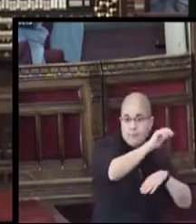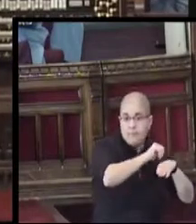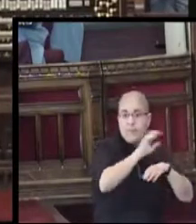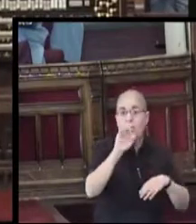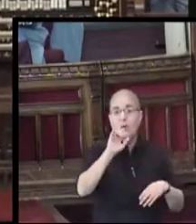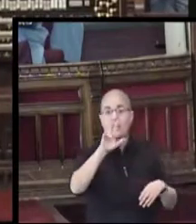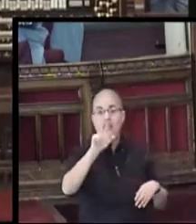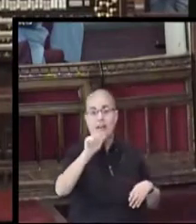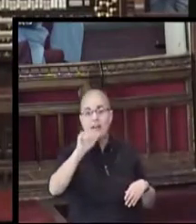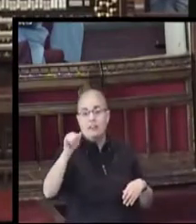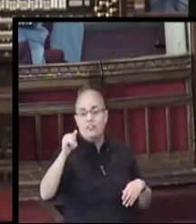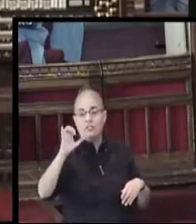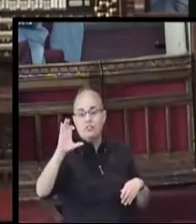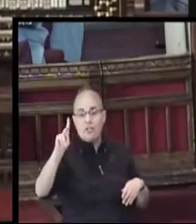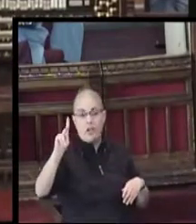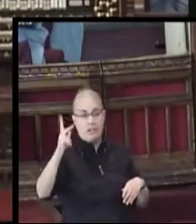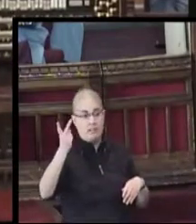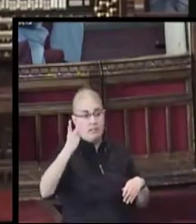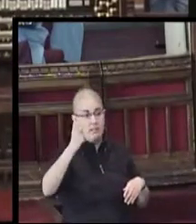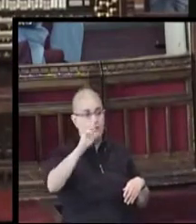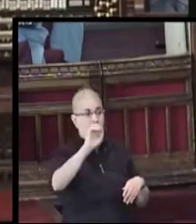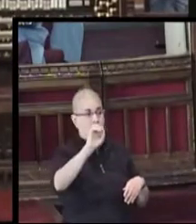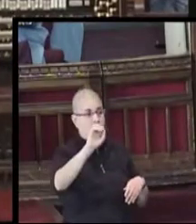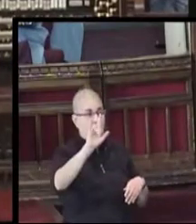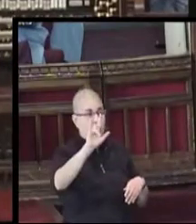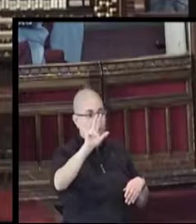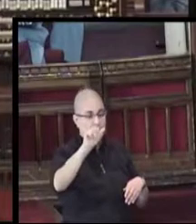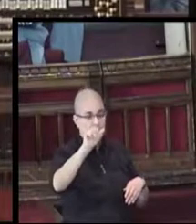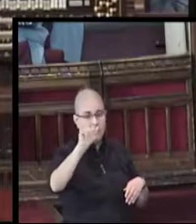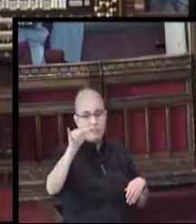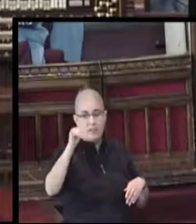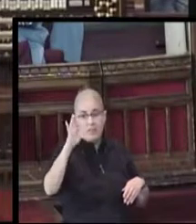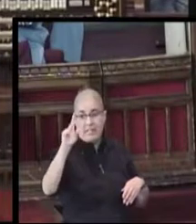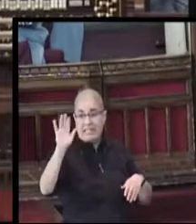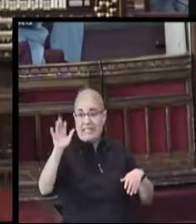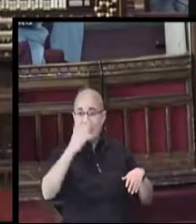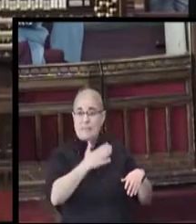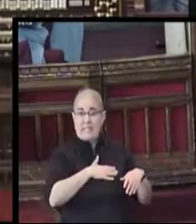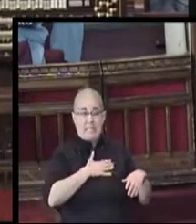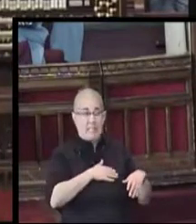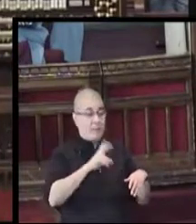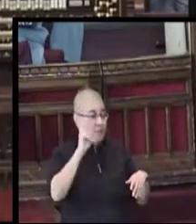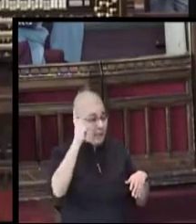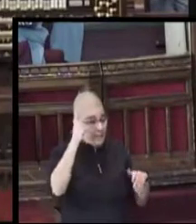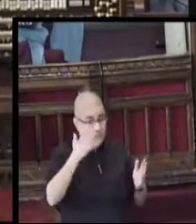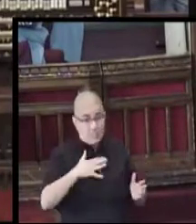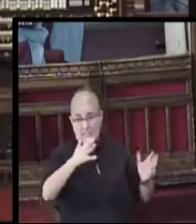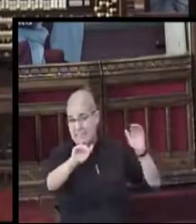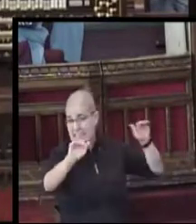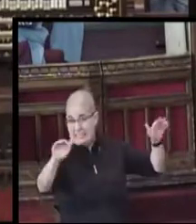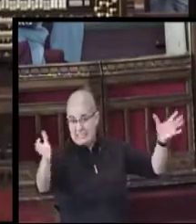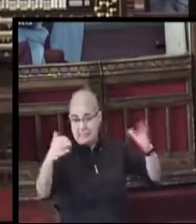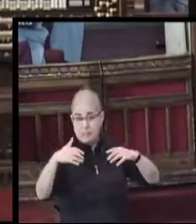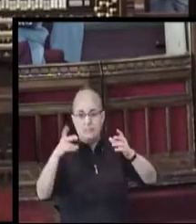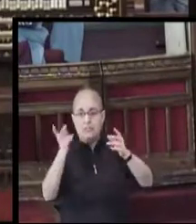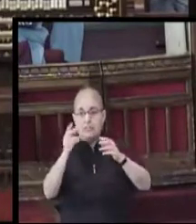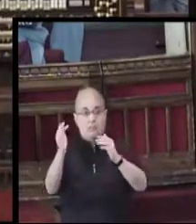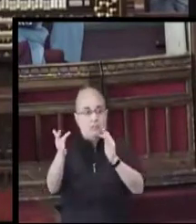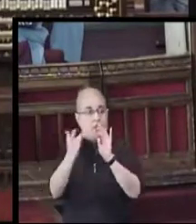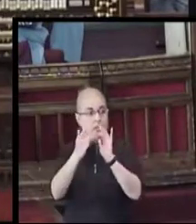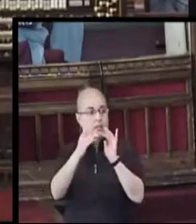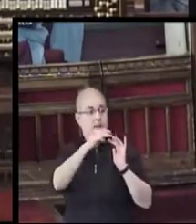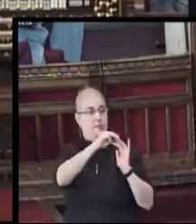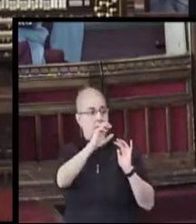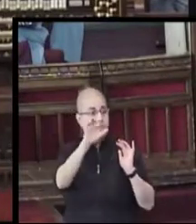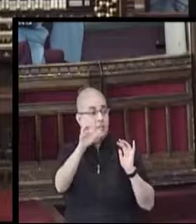and Jack, whenever they needed to rally people to call politicians to protest or to sign petitions, would always call MCC because they